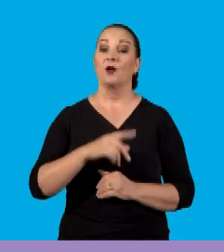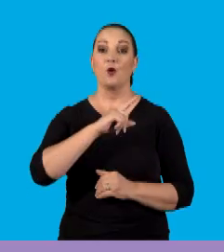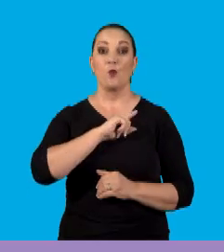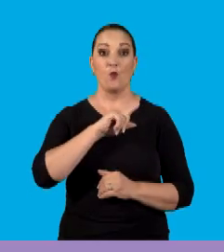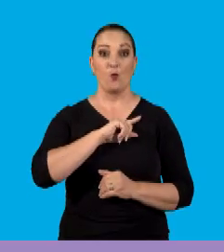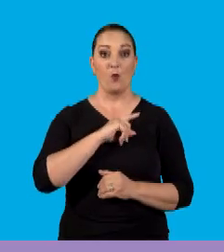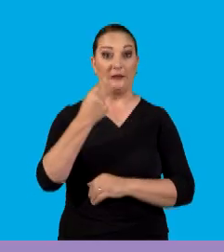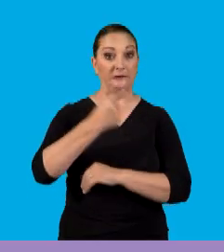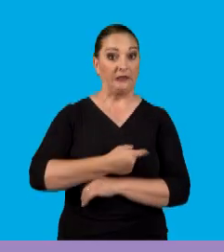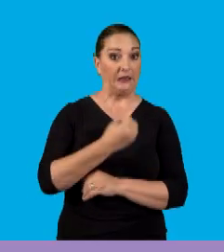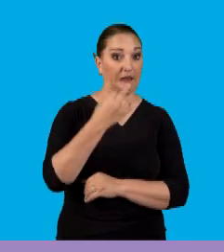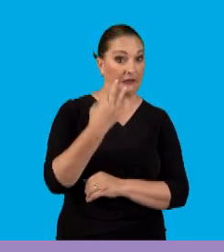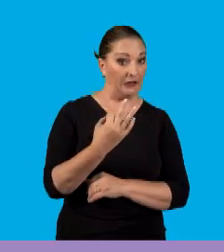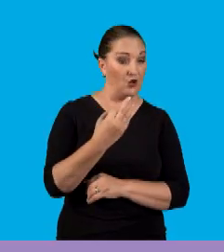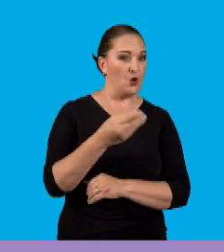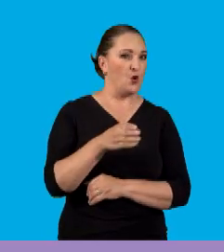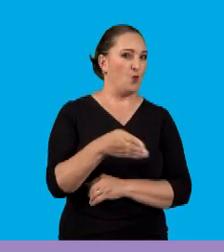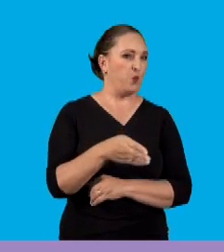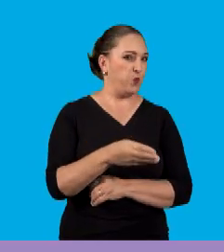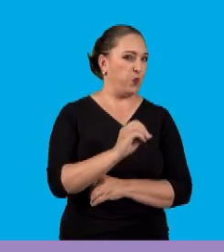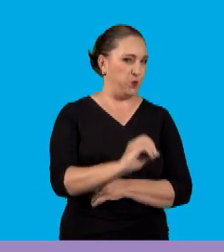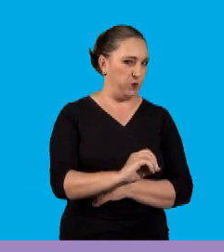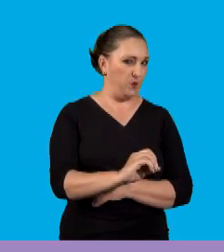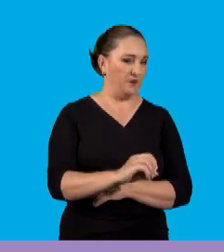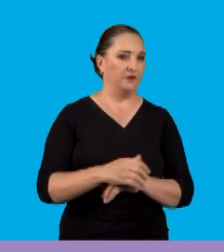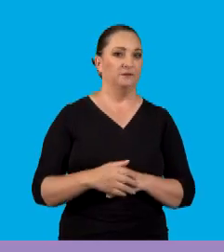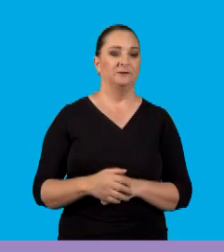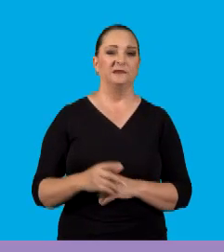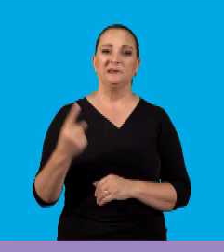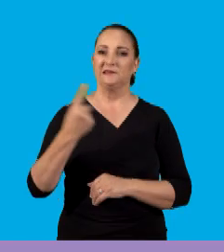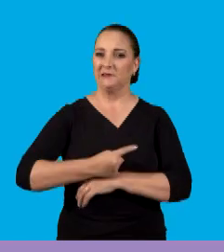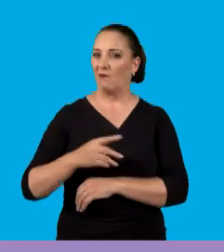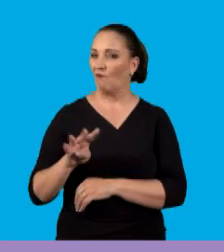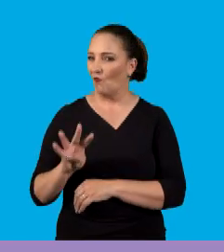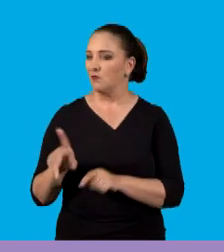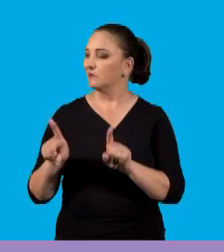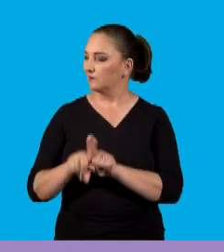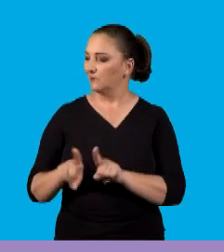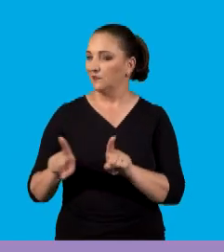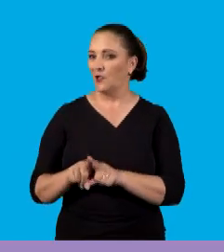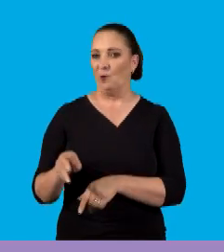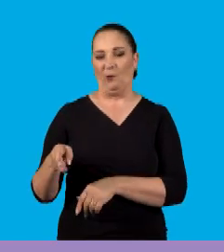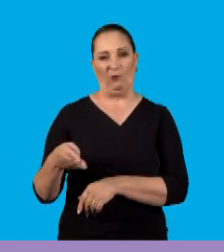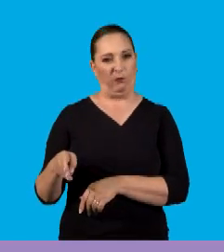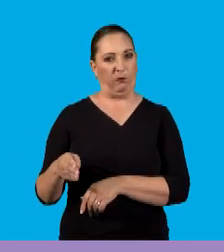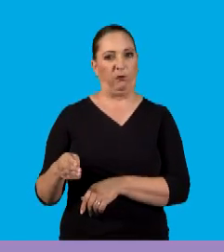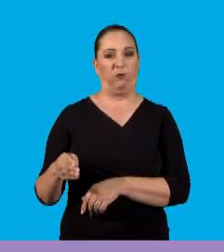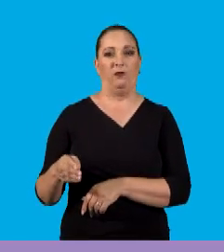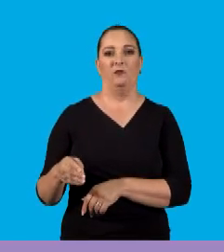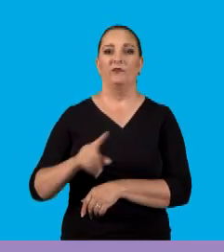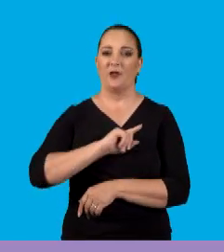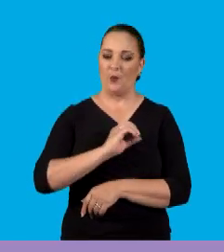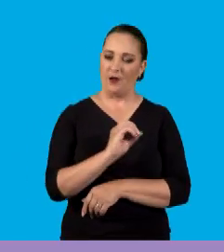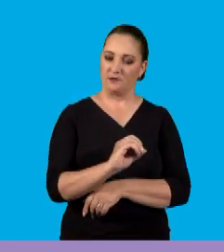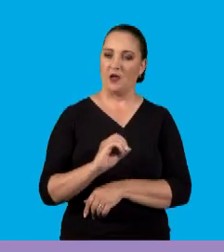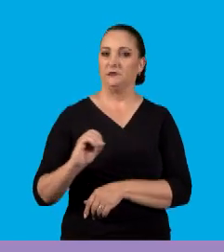on day 3 there was no rainfall at all, and again on day 4 there was no rainfall at all. The